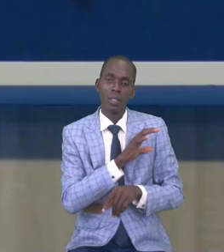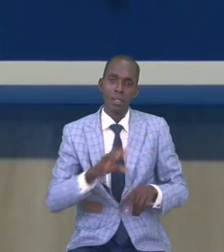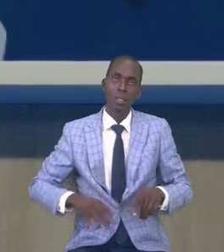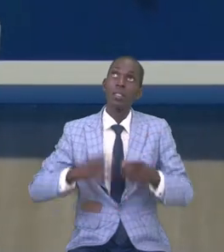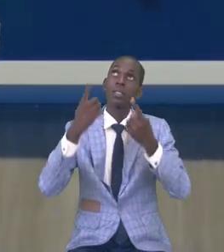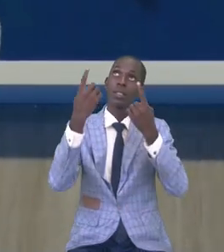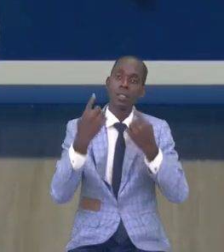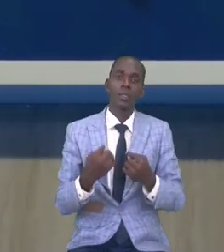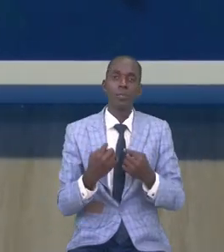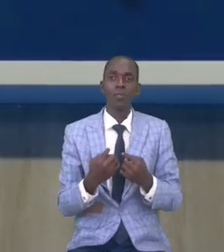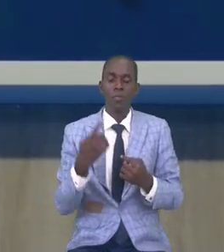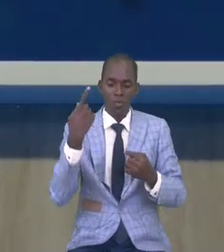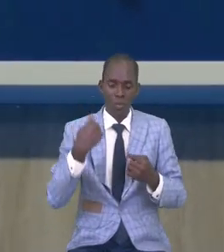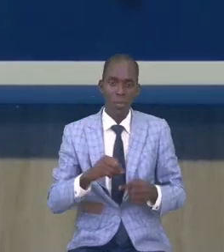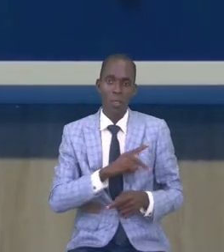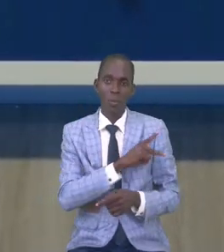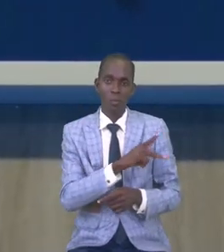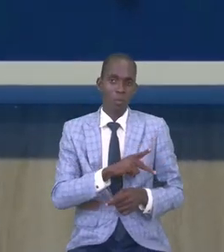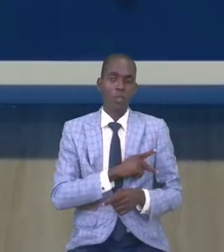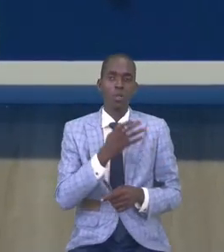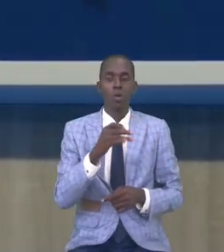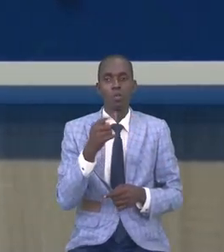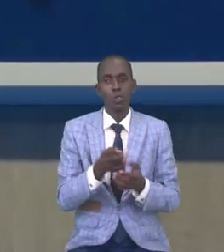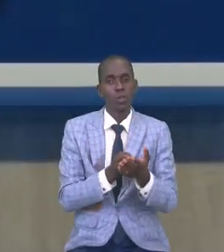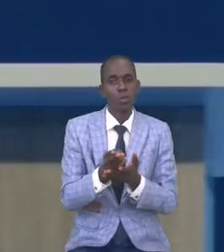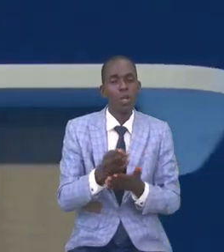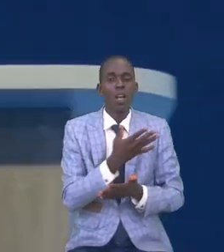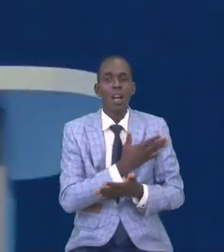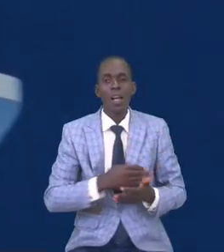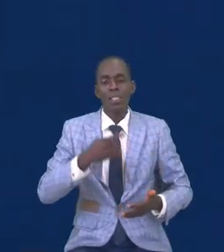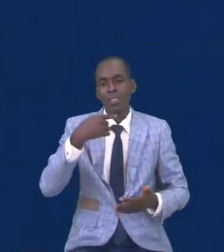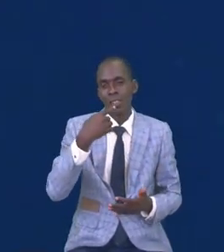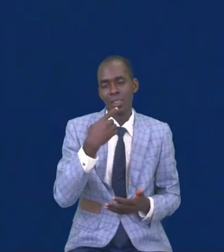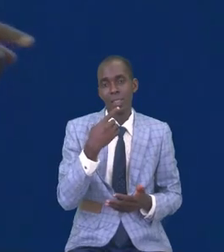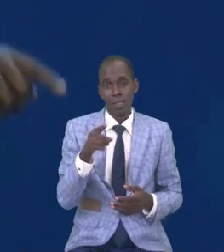the personification of the truth, and he said,